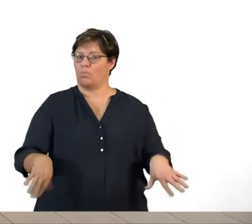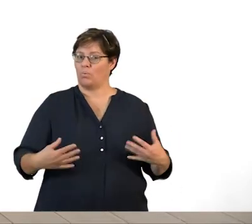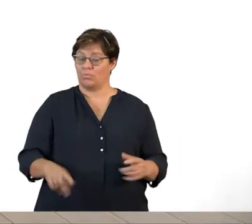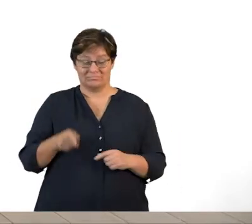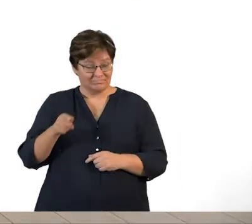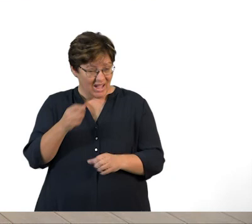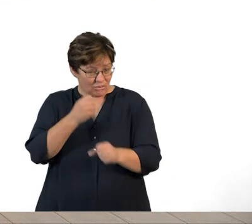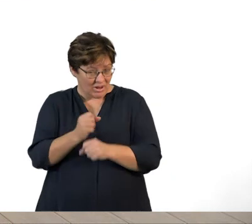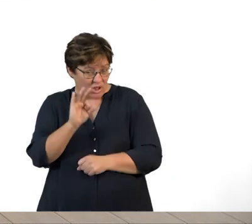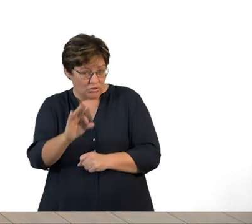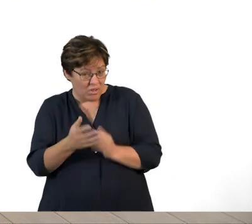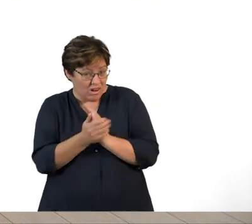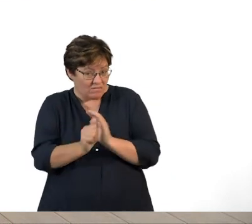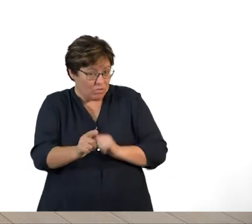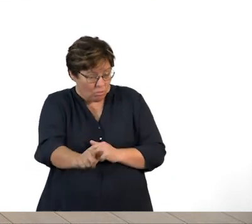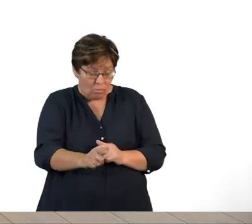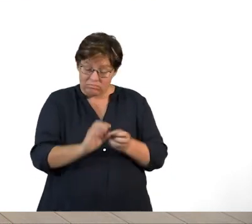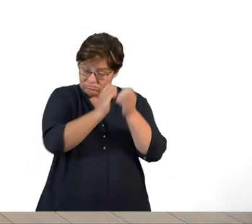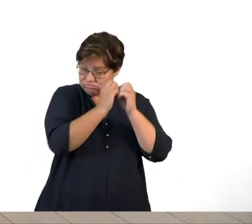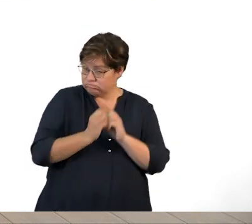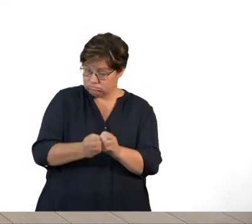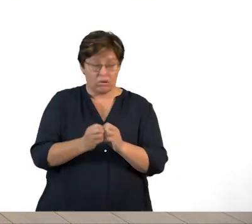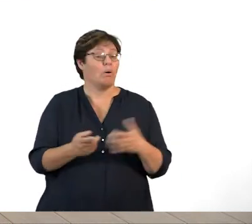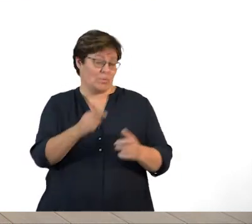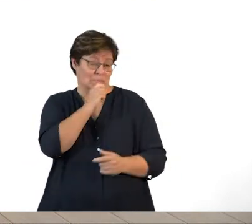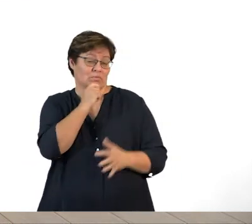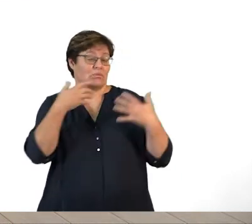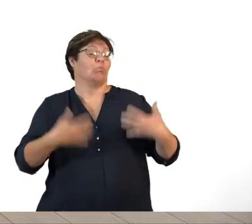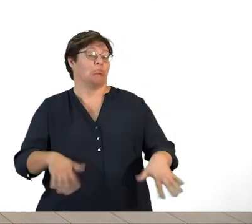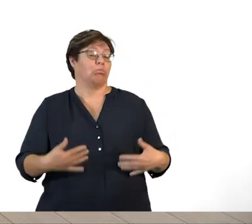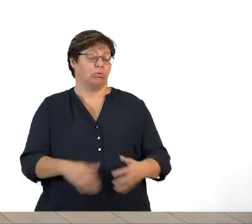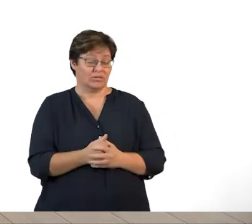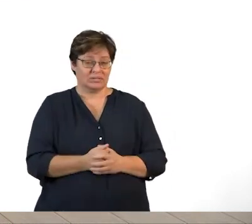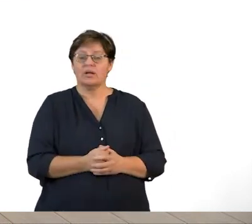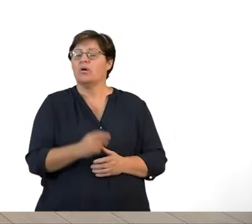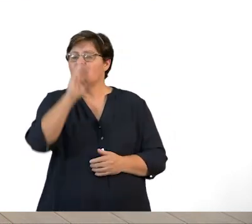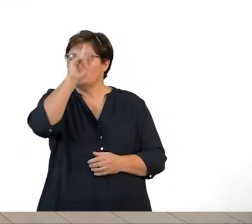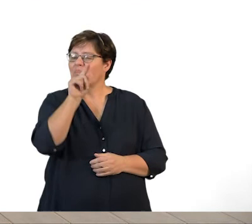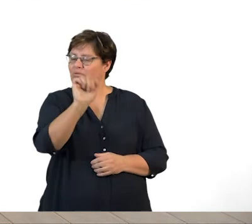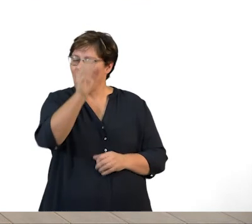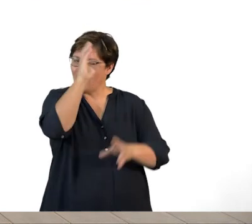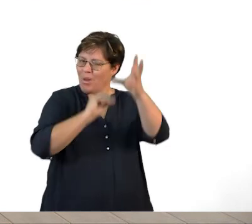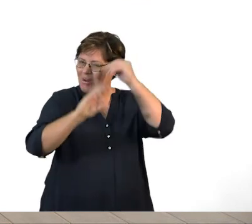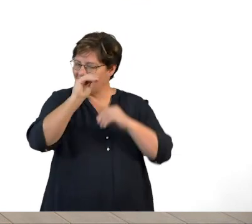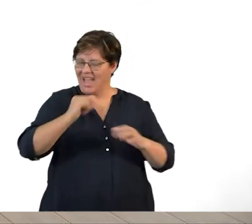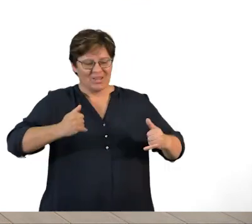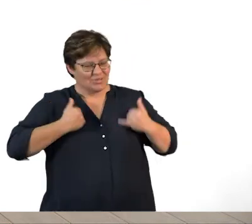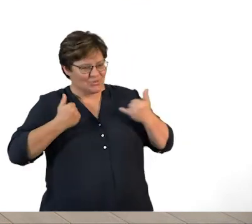Wow, that grade 3 life skill artifact was really useful. Remember to make your